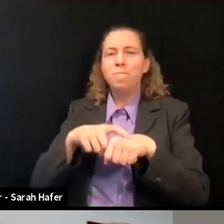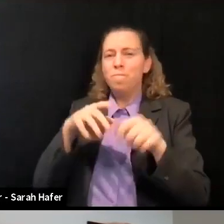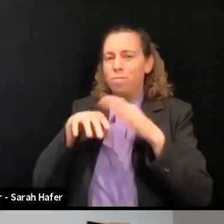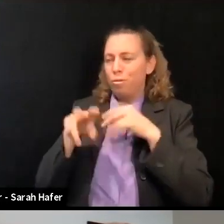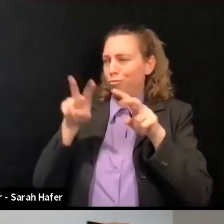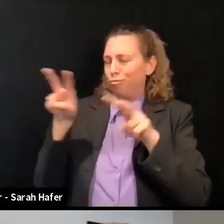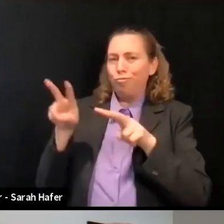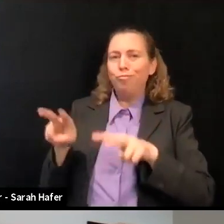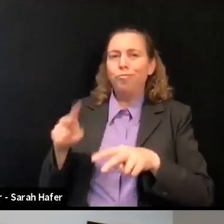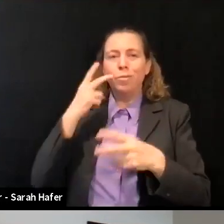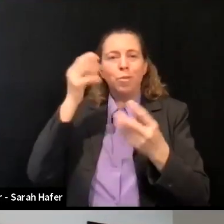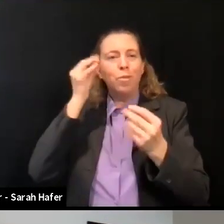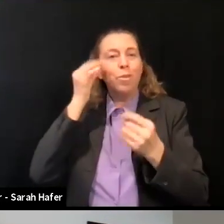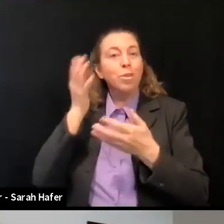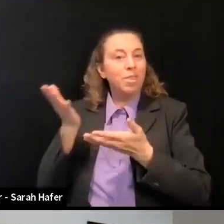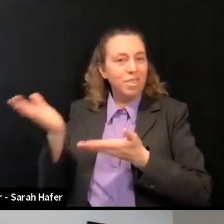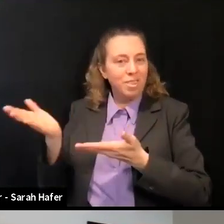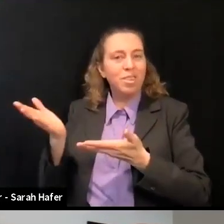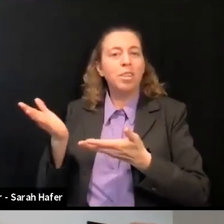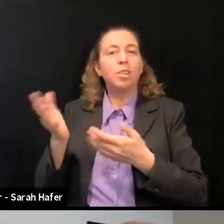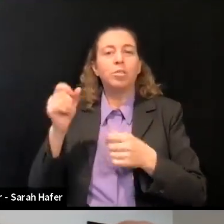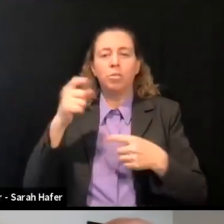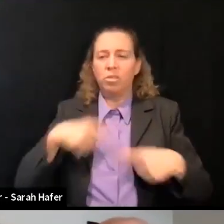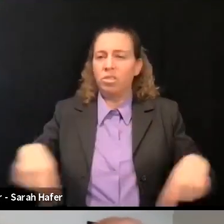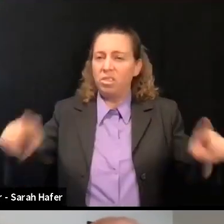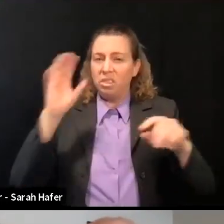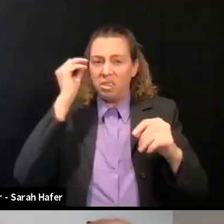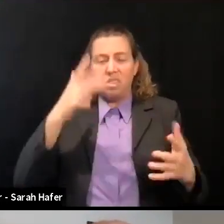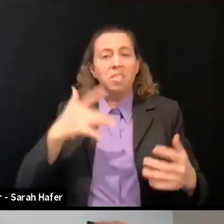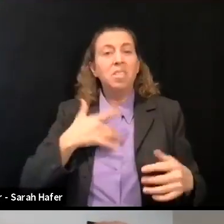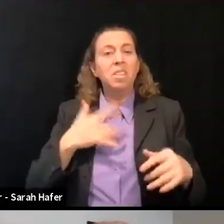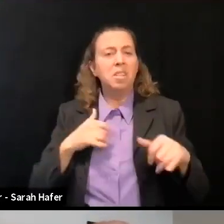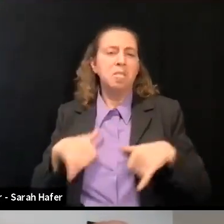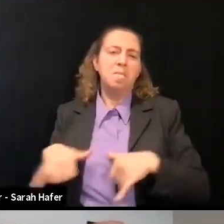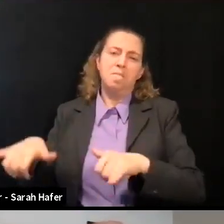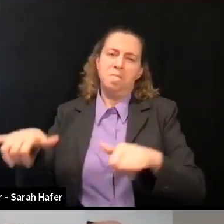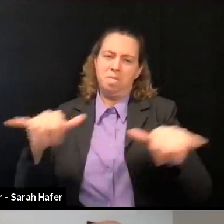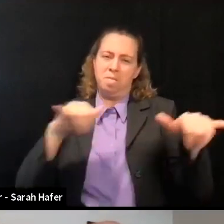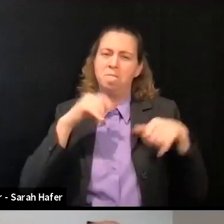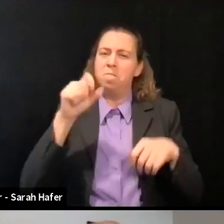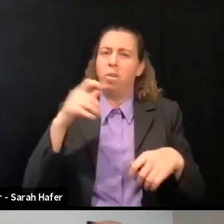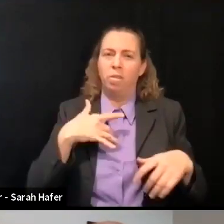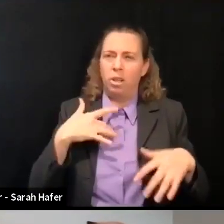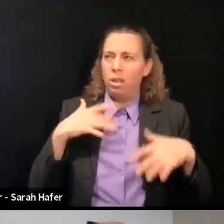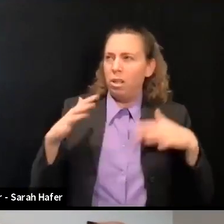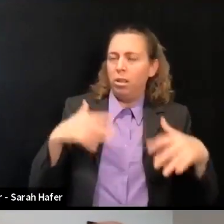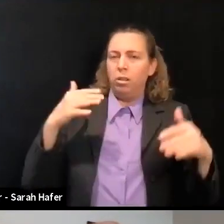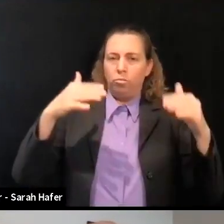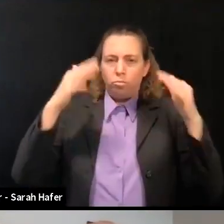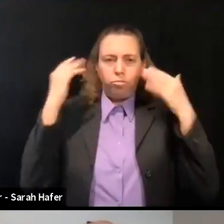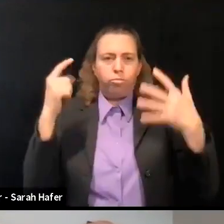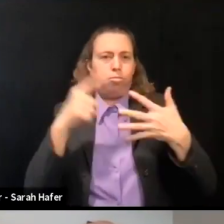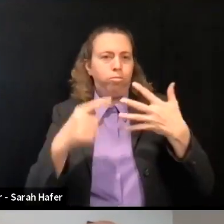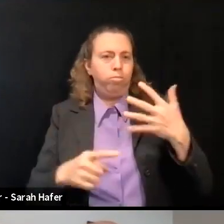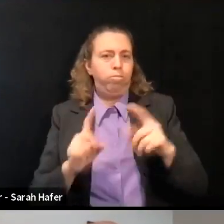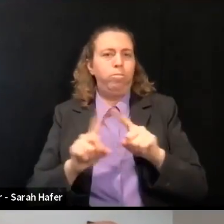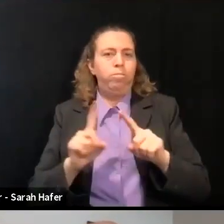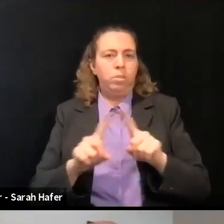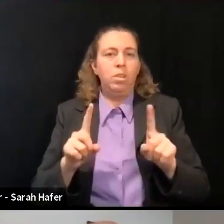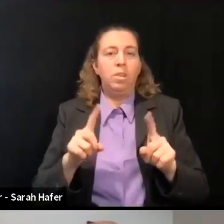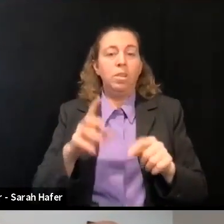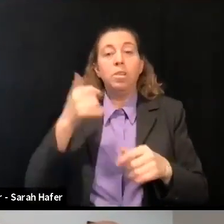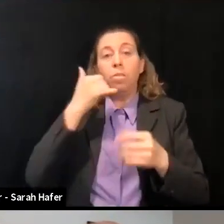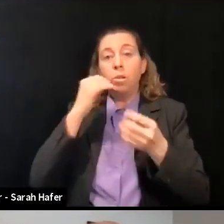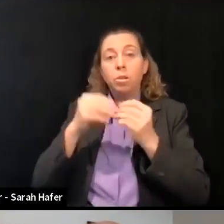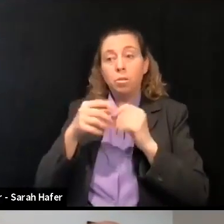and healing happens through the sharing of our feelings. The Safe, Strong Helpline is available 24 hours a day,